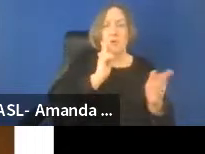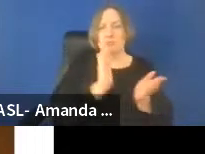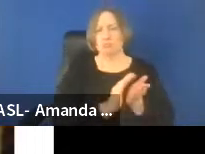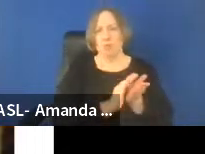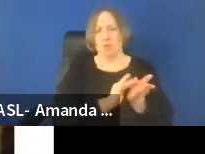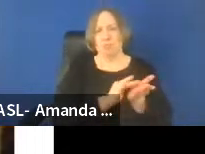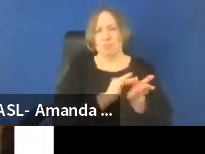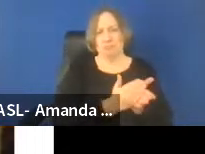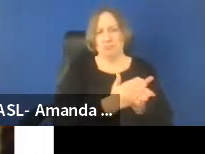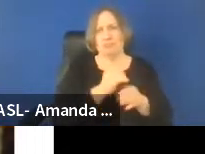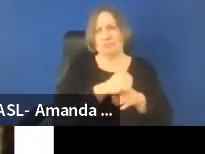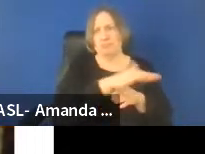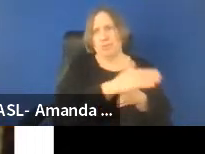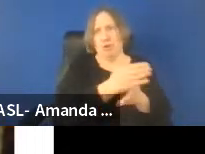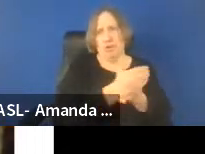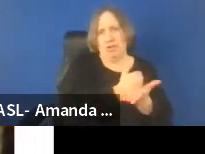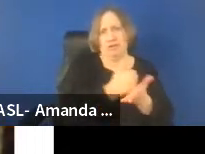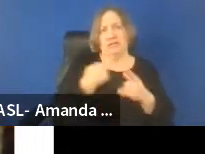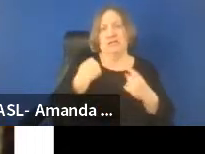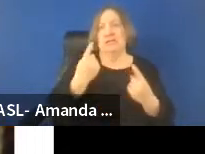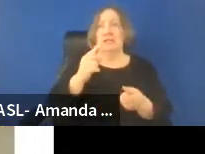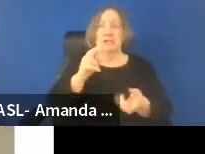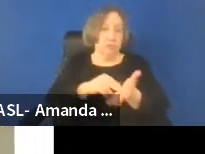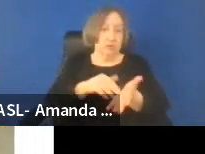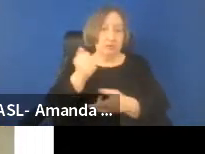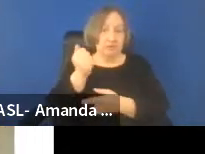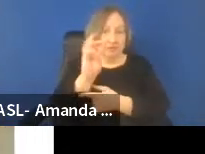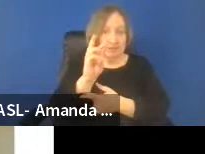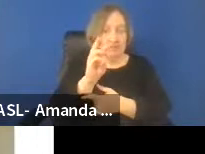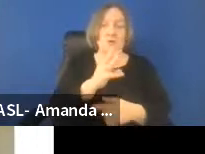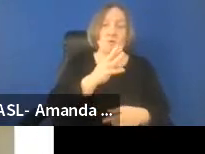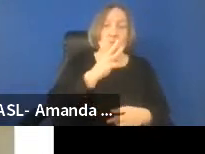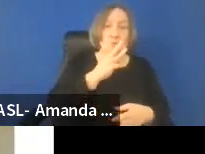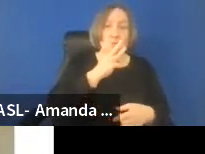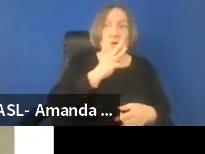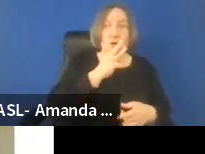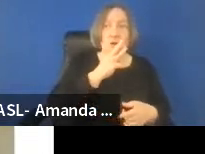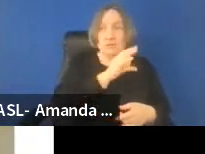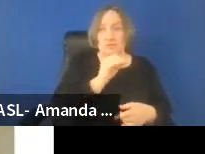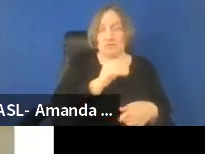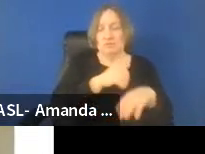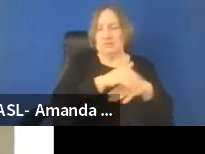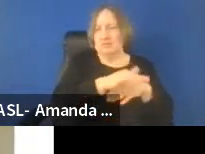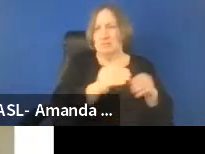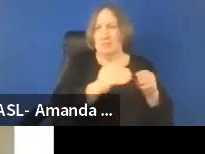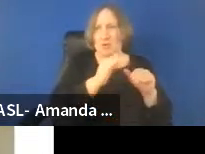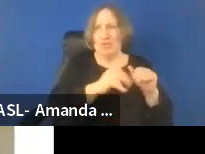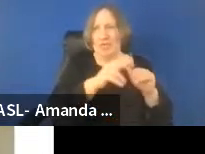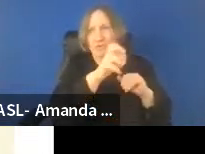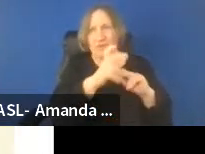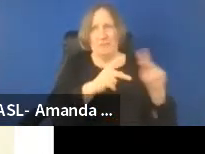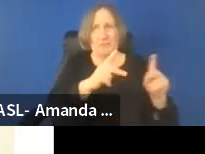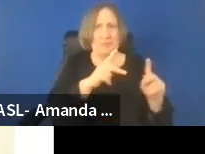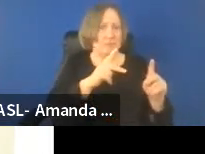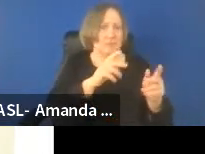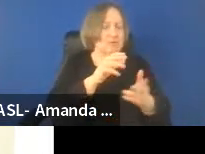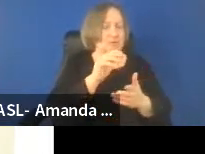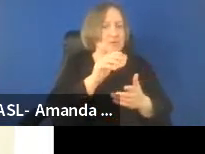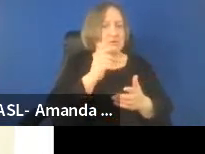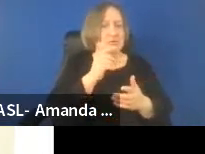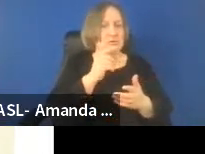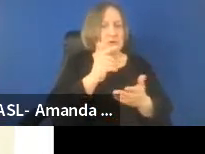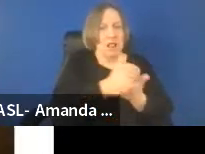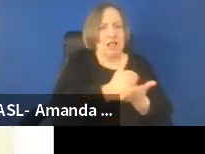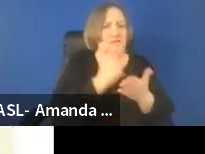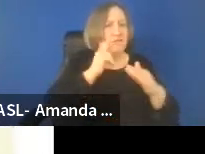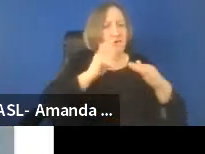amounts. We found since 2016, the water bureau sent more than 300 accounts to collections for $50